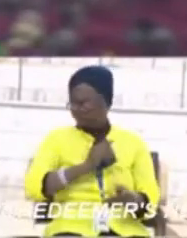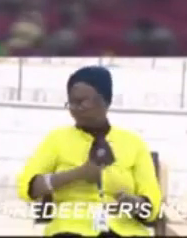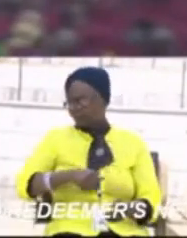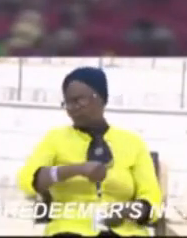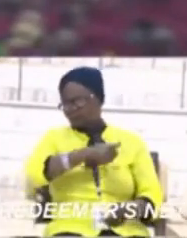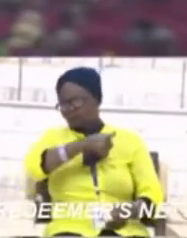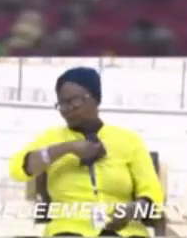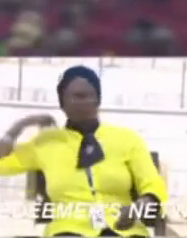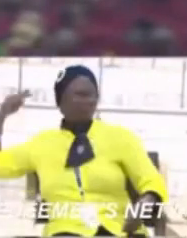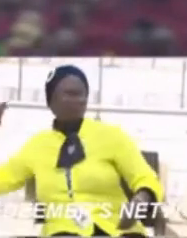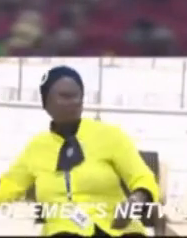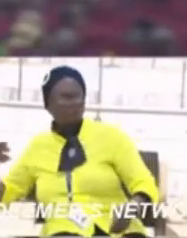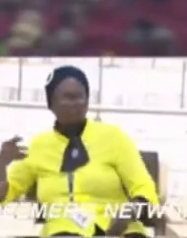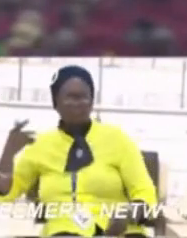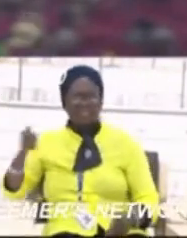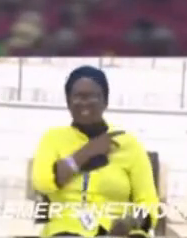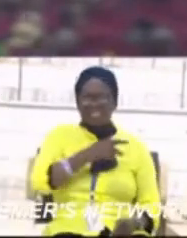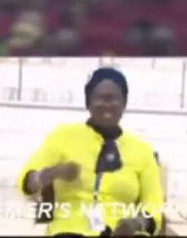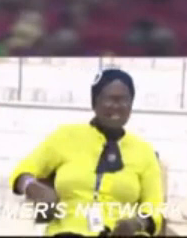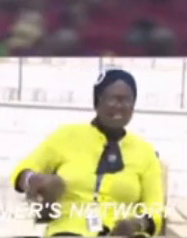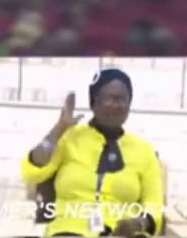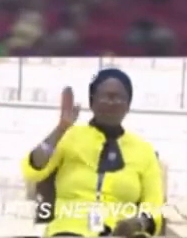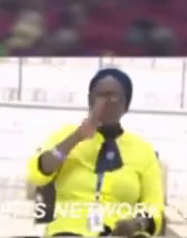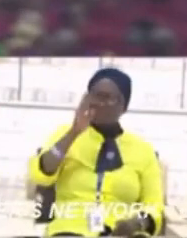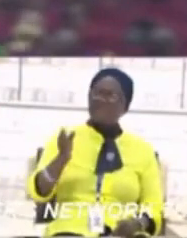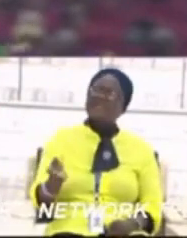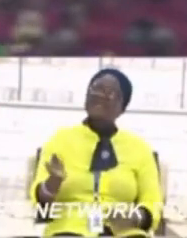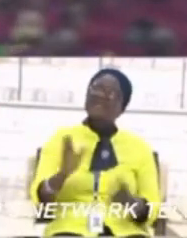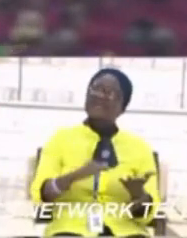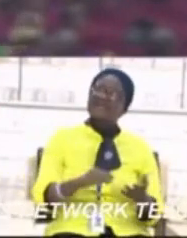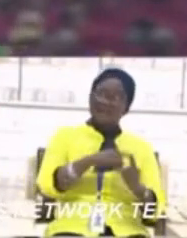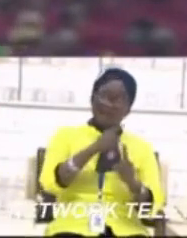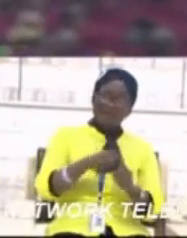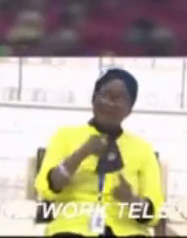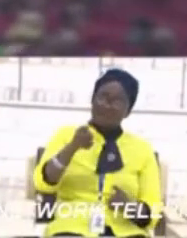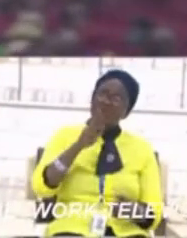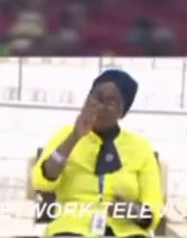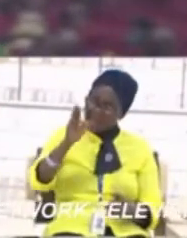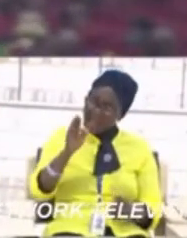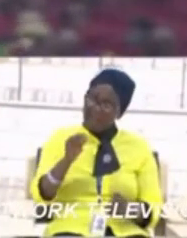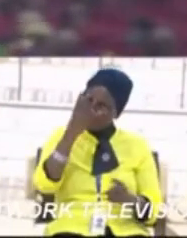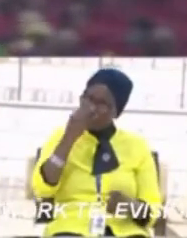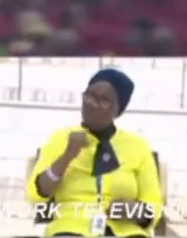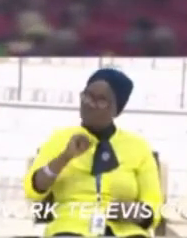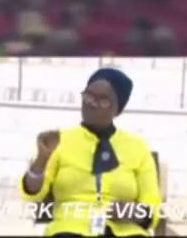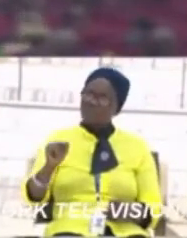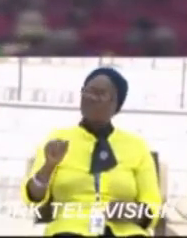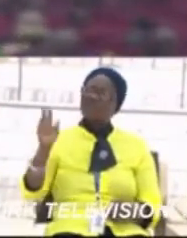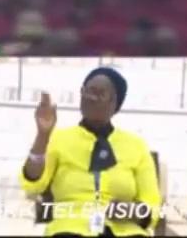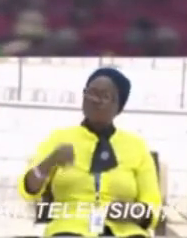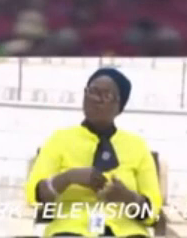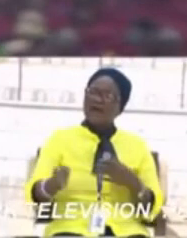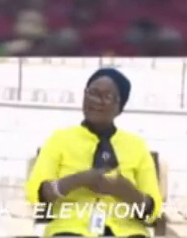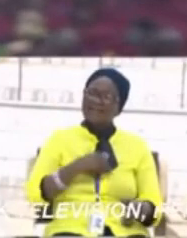dead. When you are sleeping, no matter how strong you are